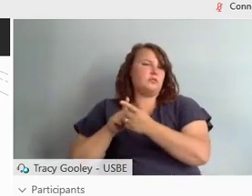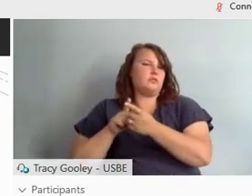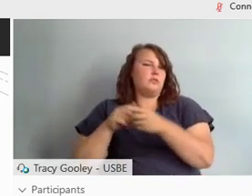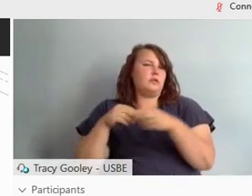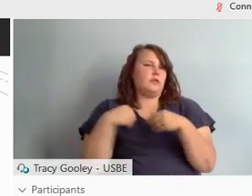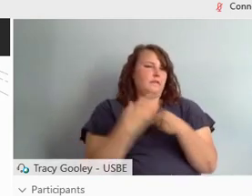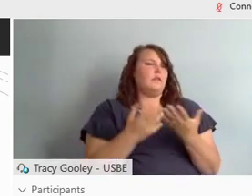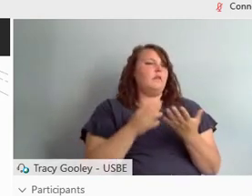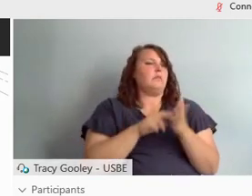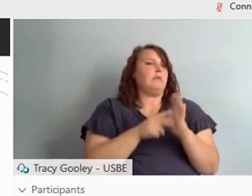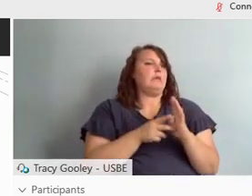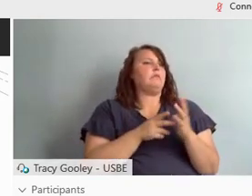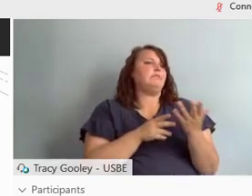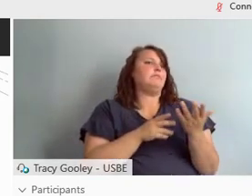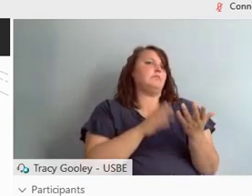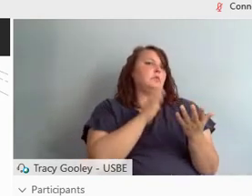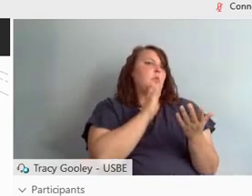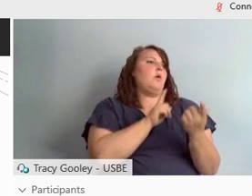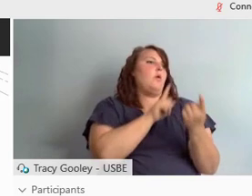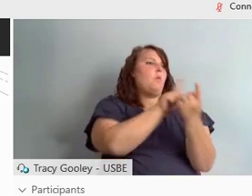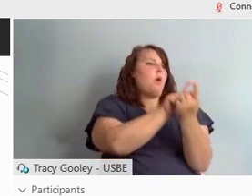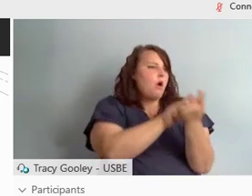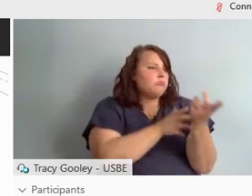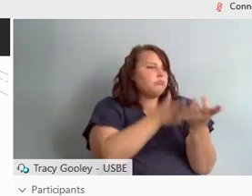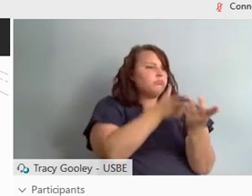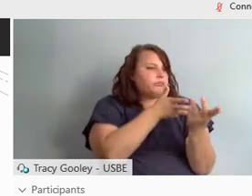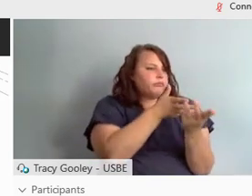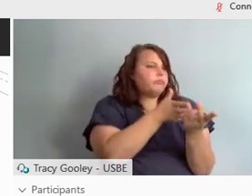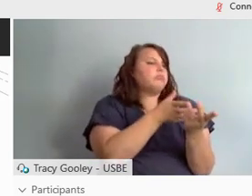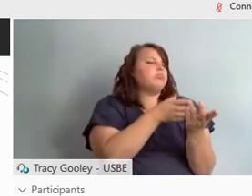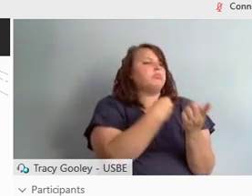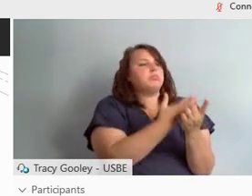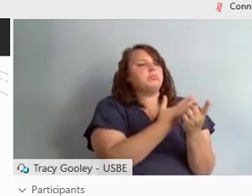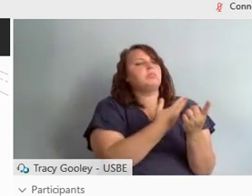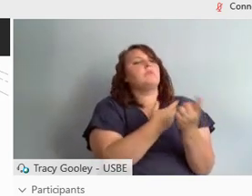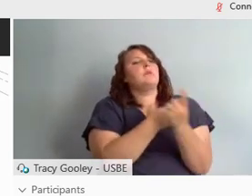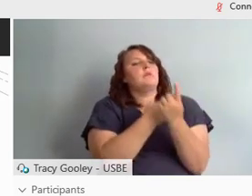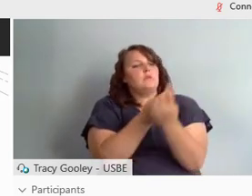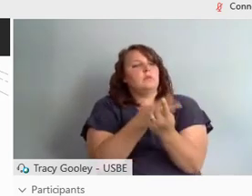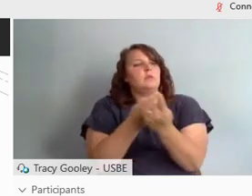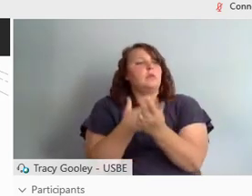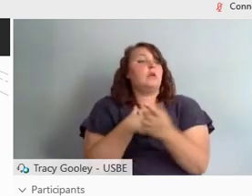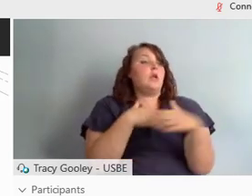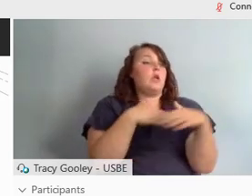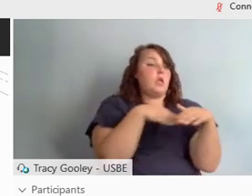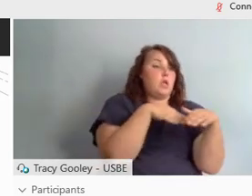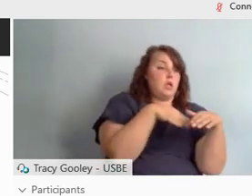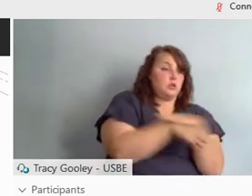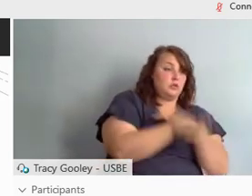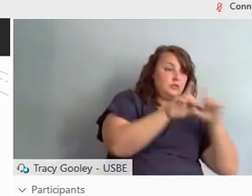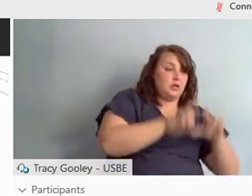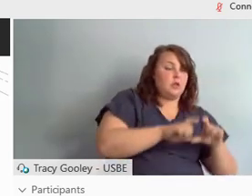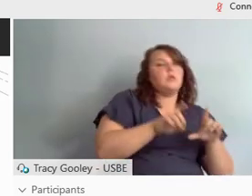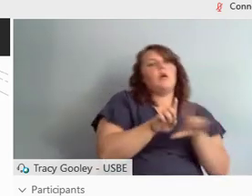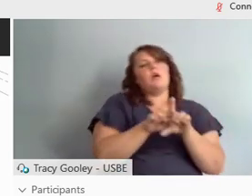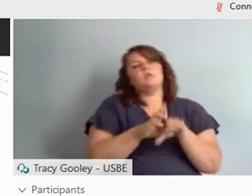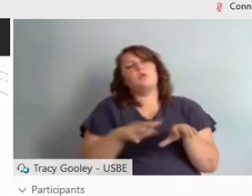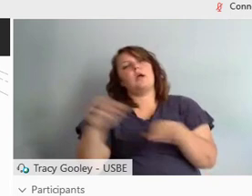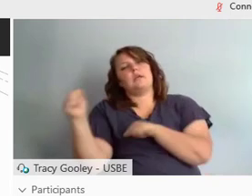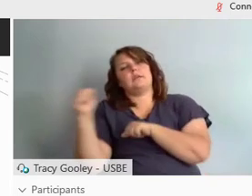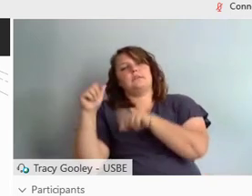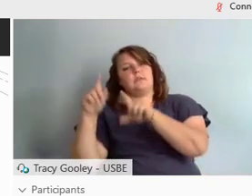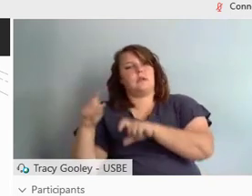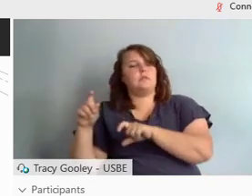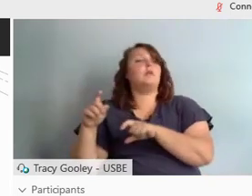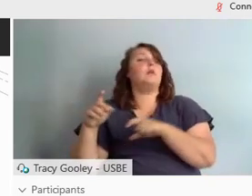working one-on-one, administering the assessment to the student one-on-one, both at the entry and at the exit. This